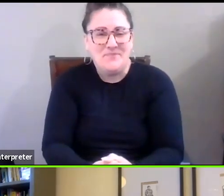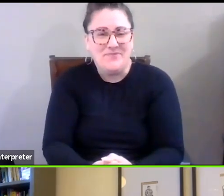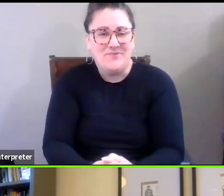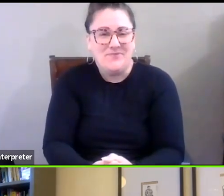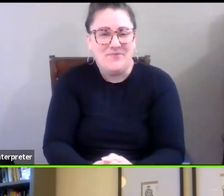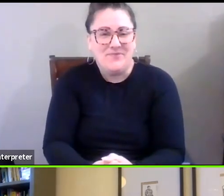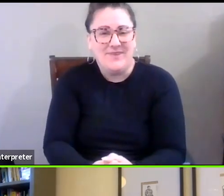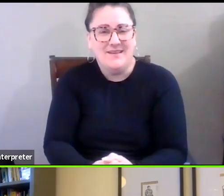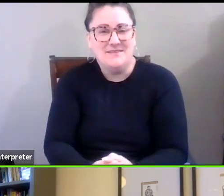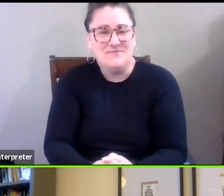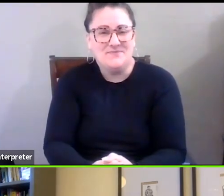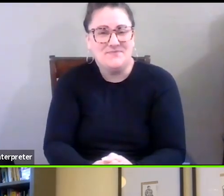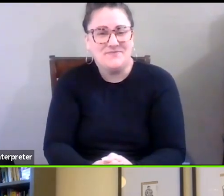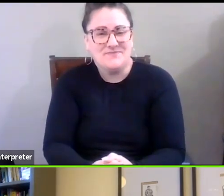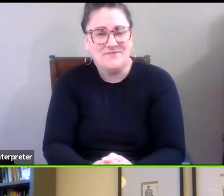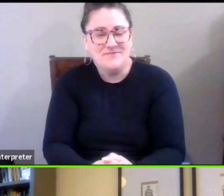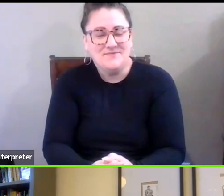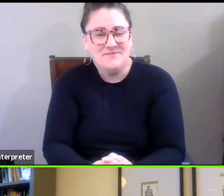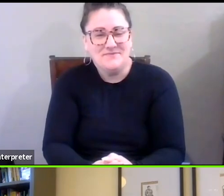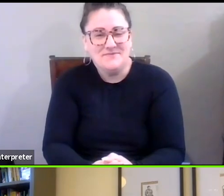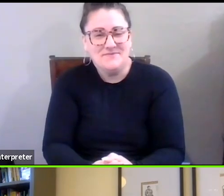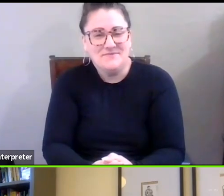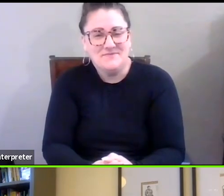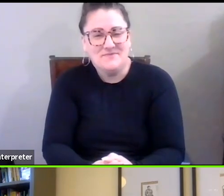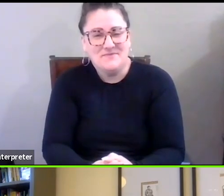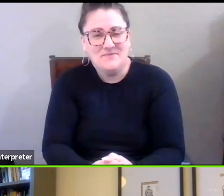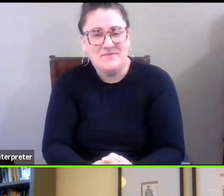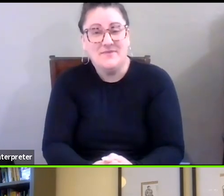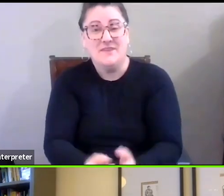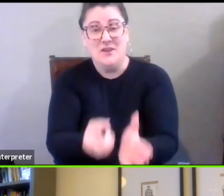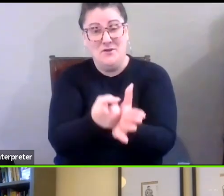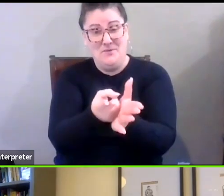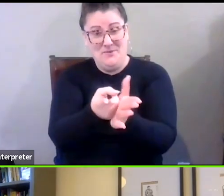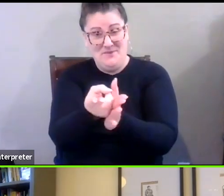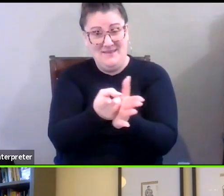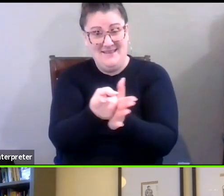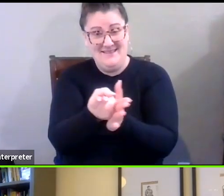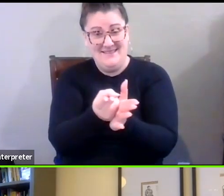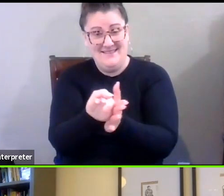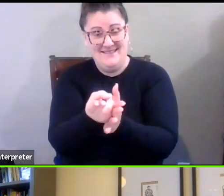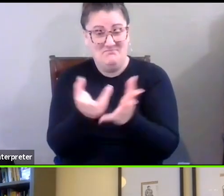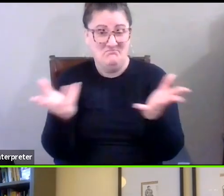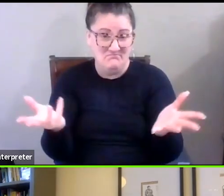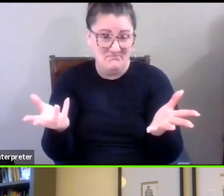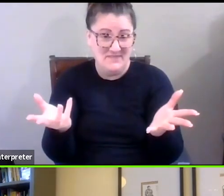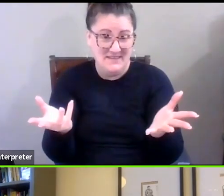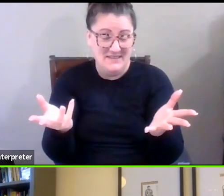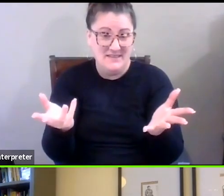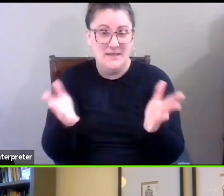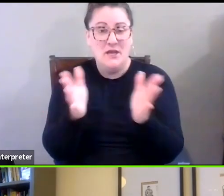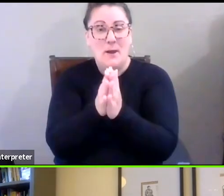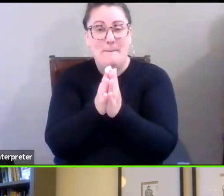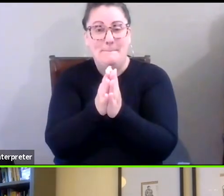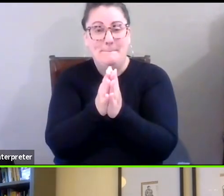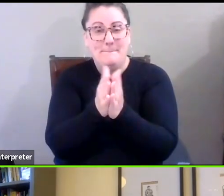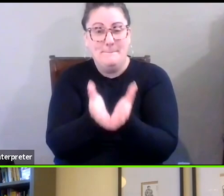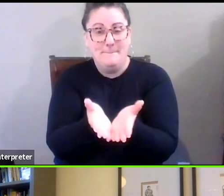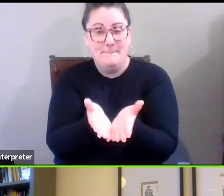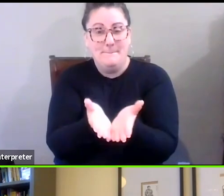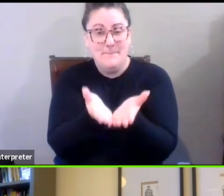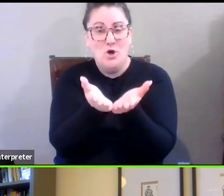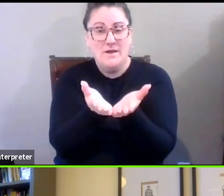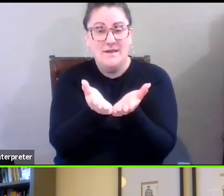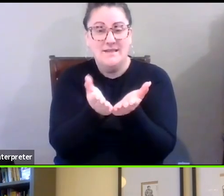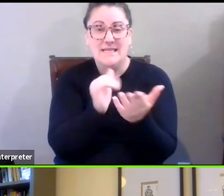when, I mean, to be honest here, like when your book doesn't